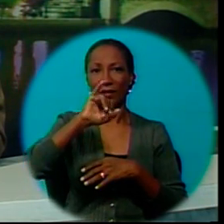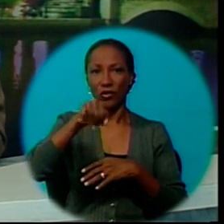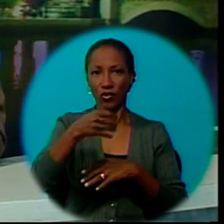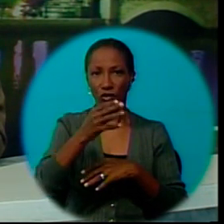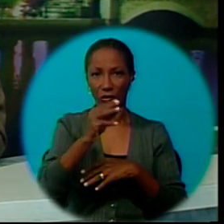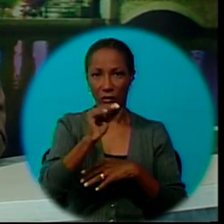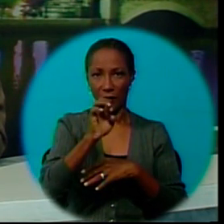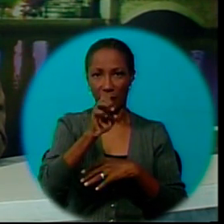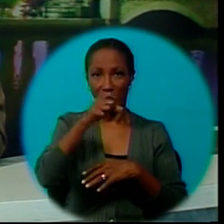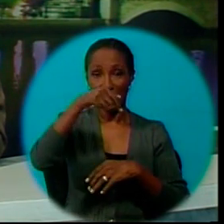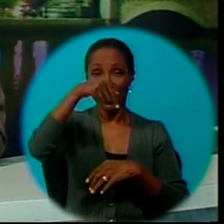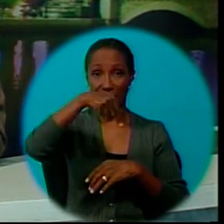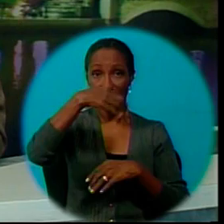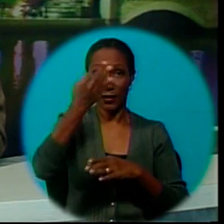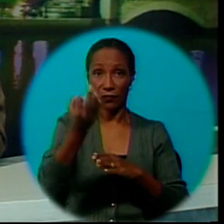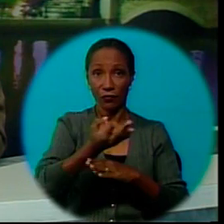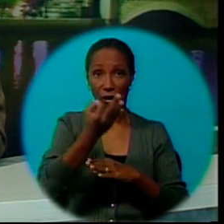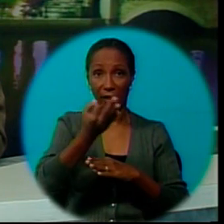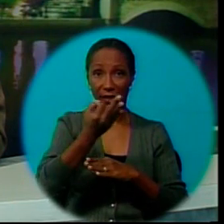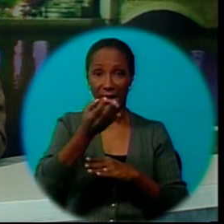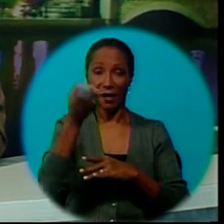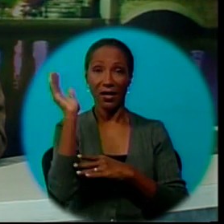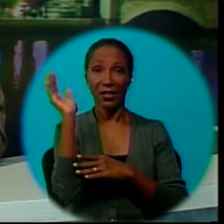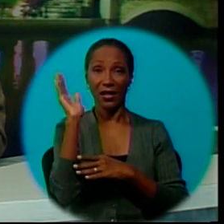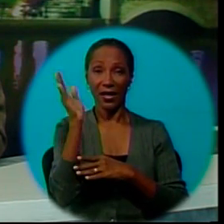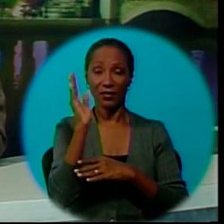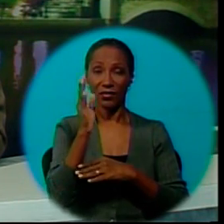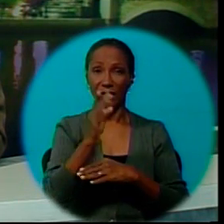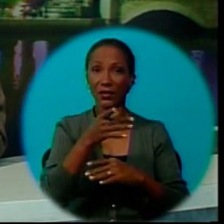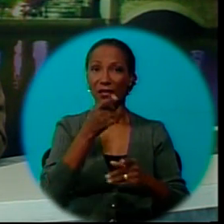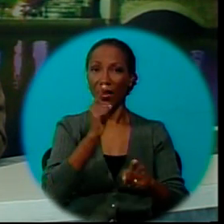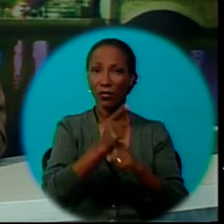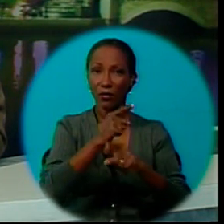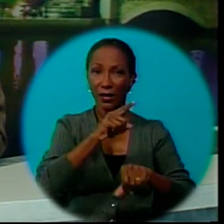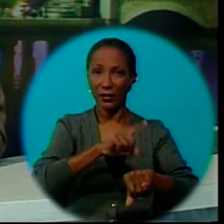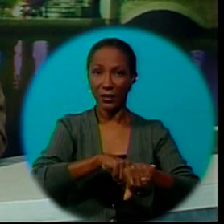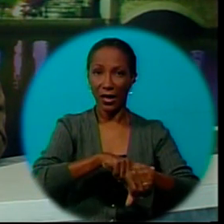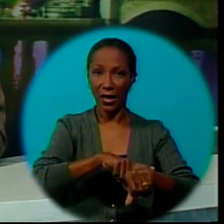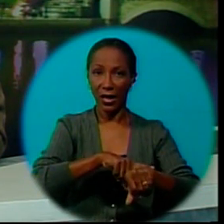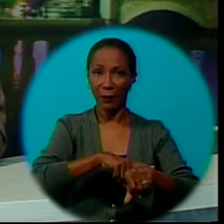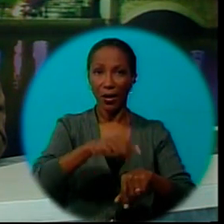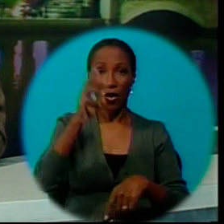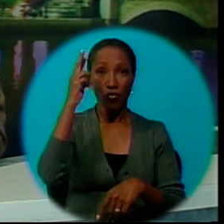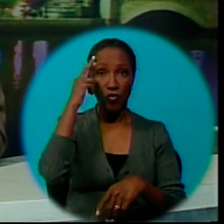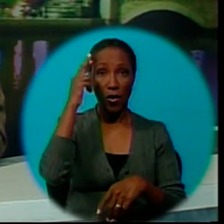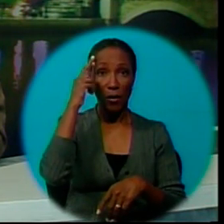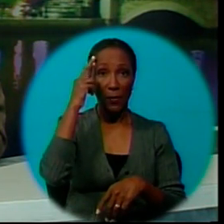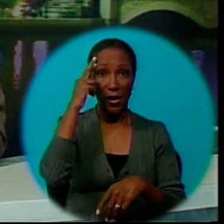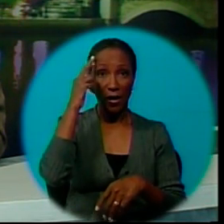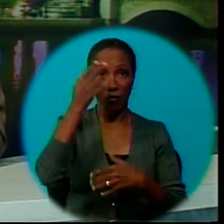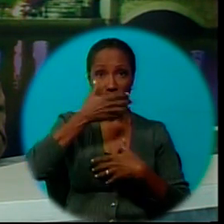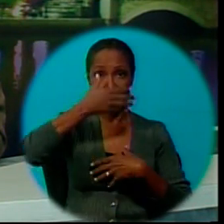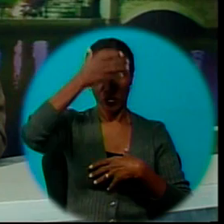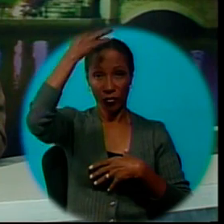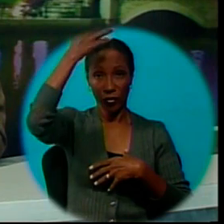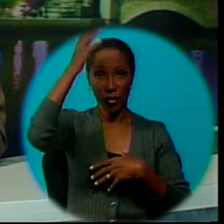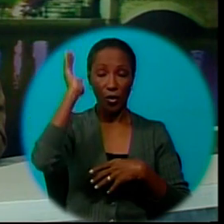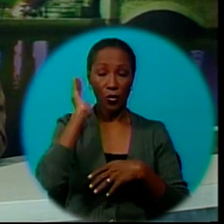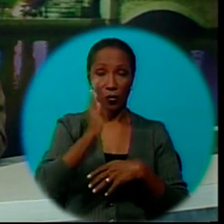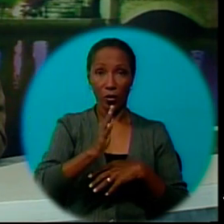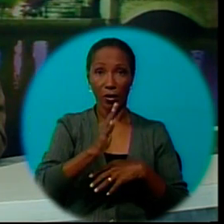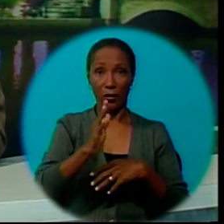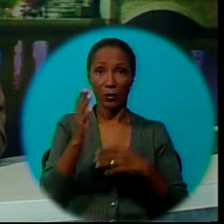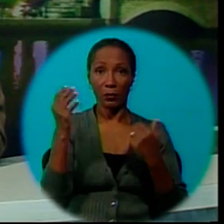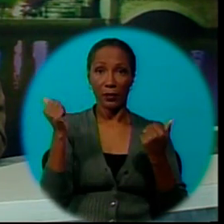Johnston tells CBC the lecture is timely and significant as Monsignor Romero is set to be beatified the following day,